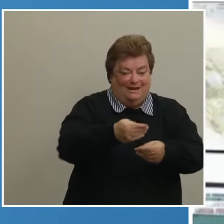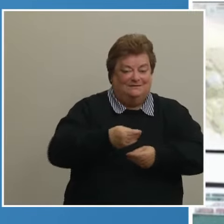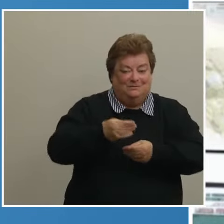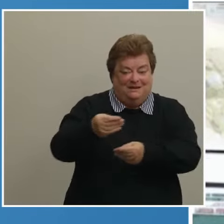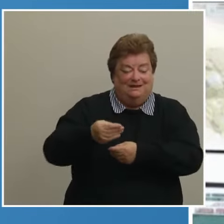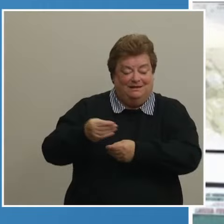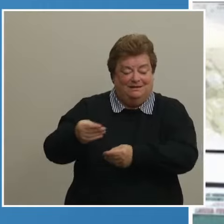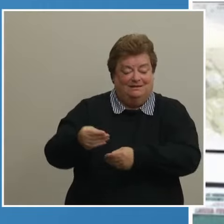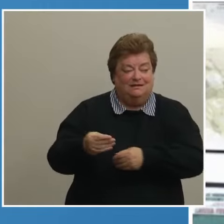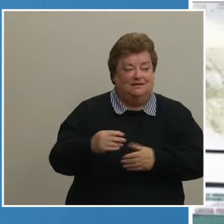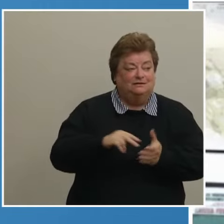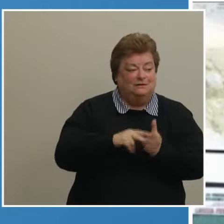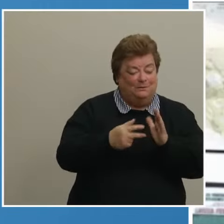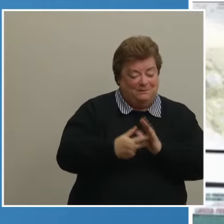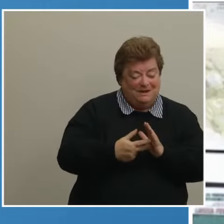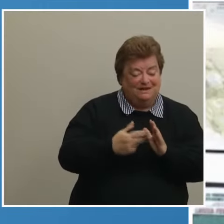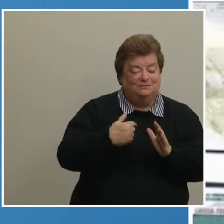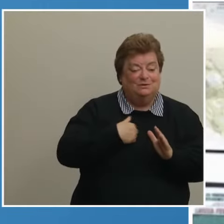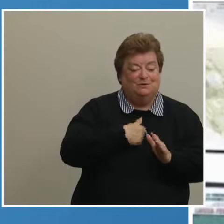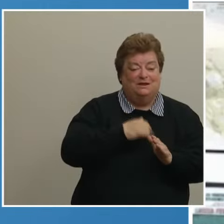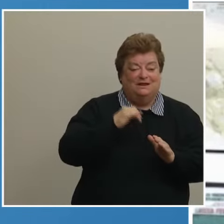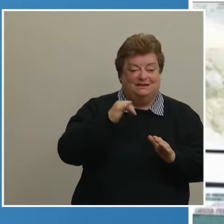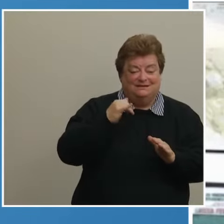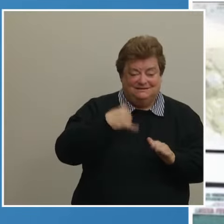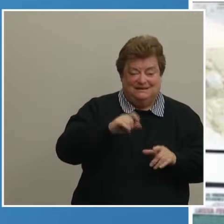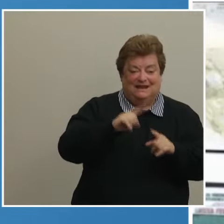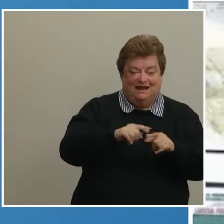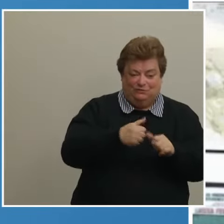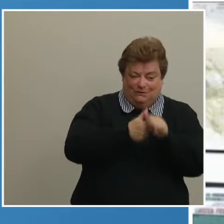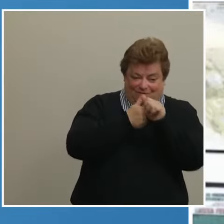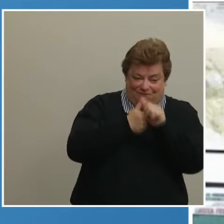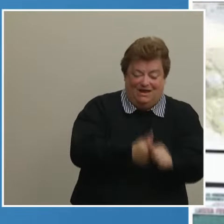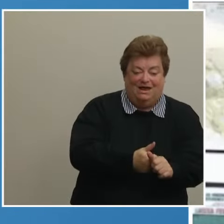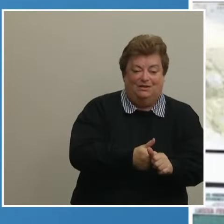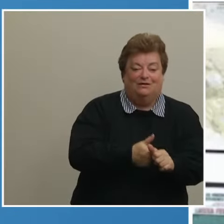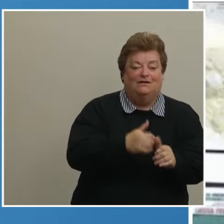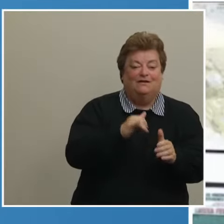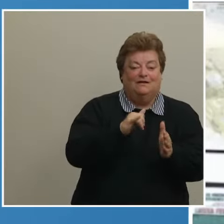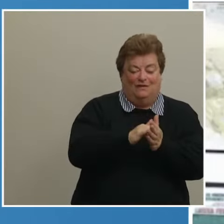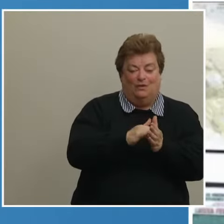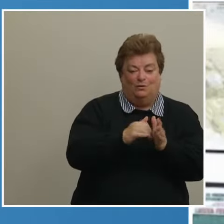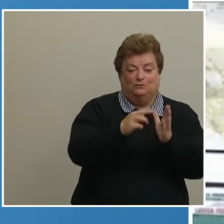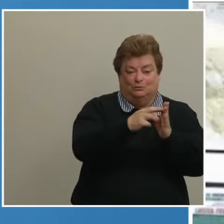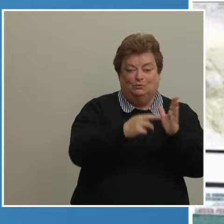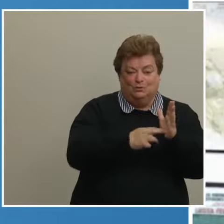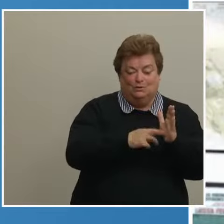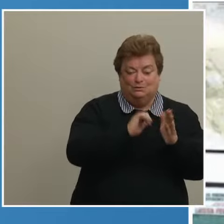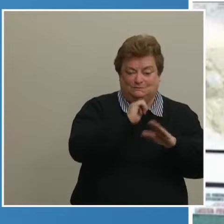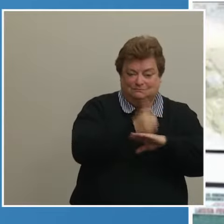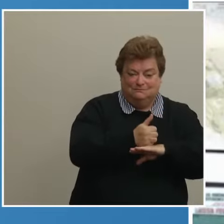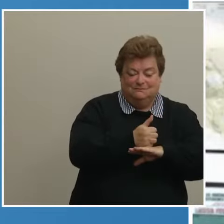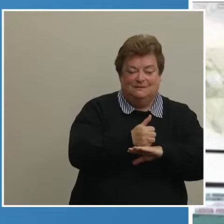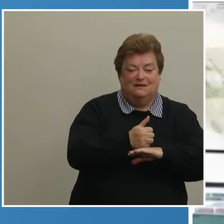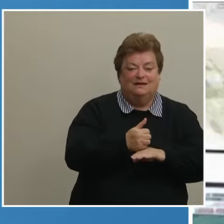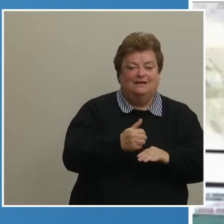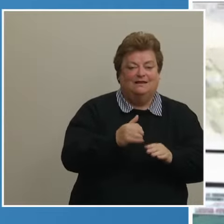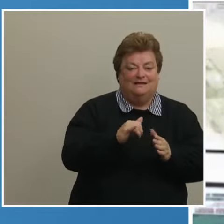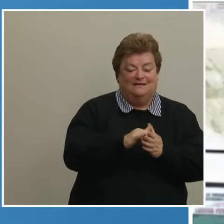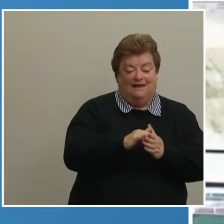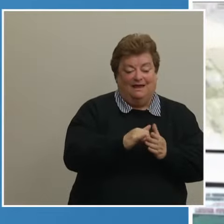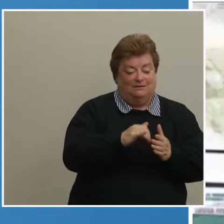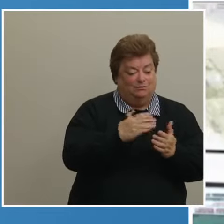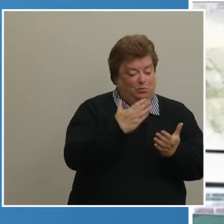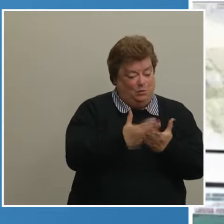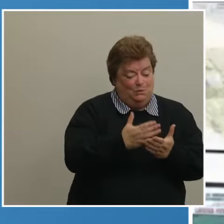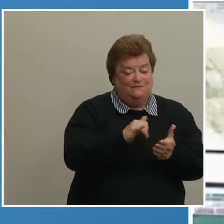that means we still need to stick close to those public health interventions that we've shown are very effective